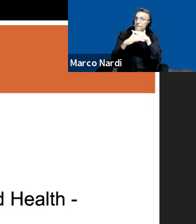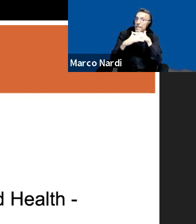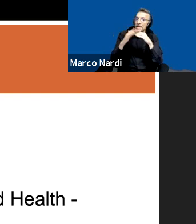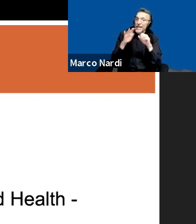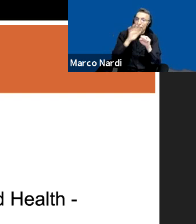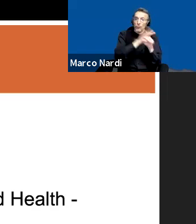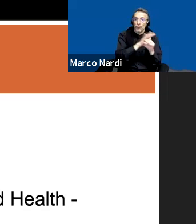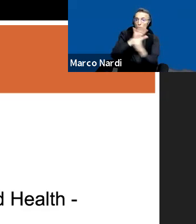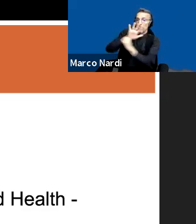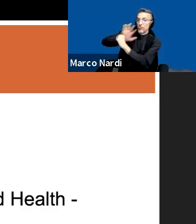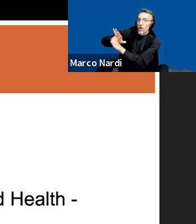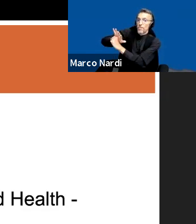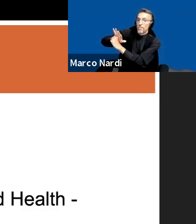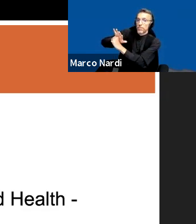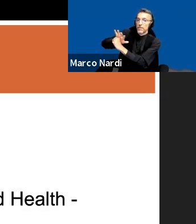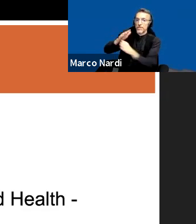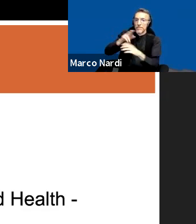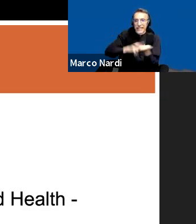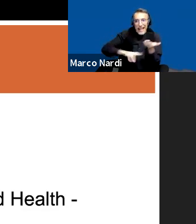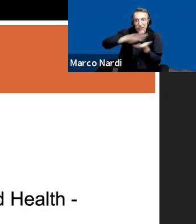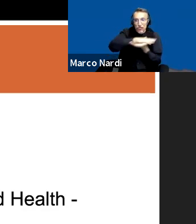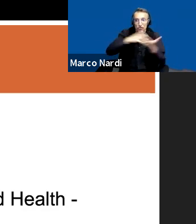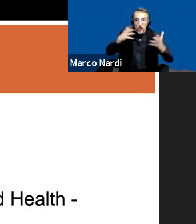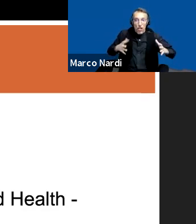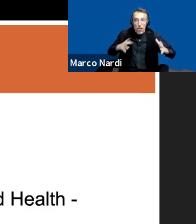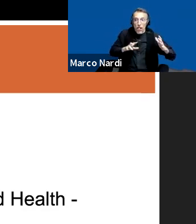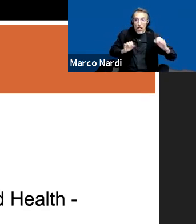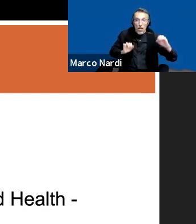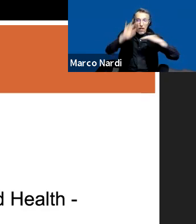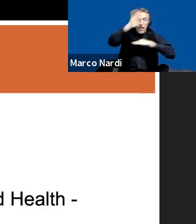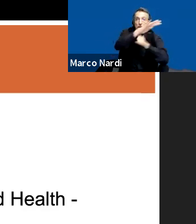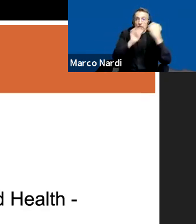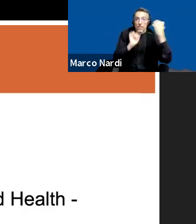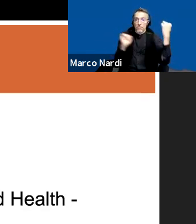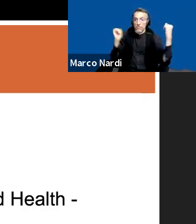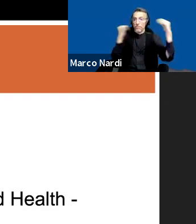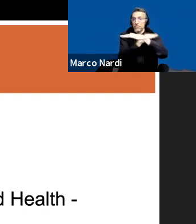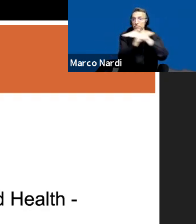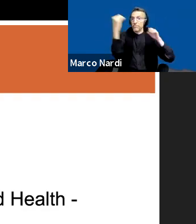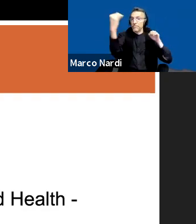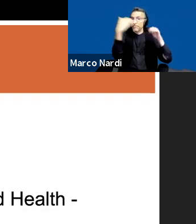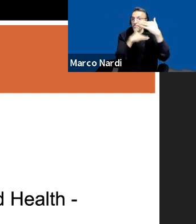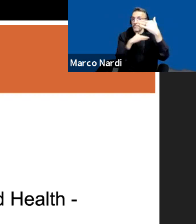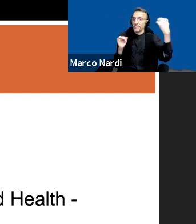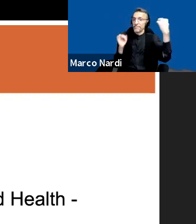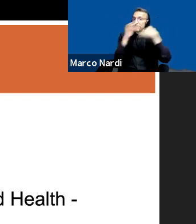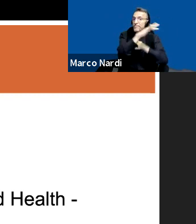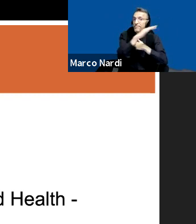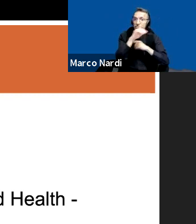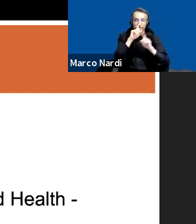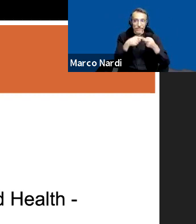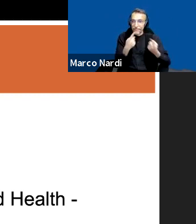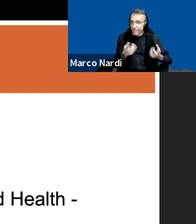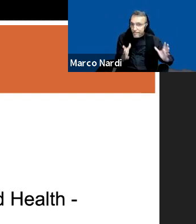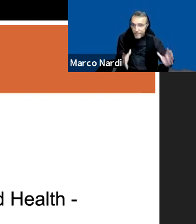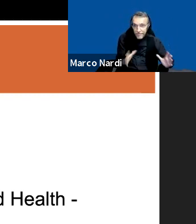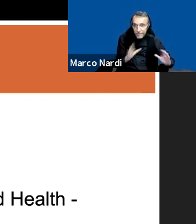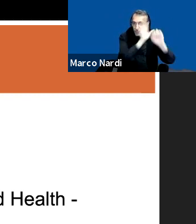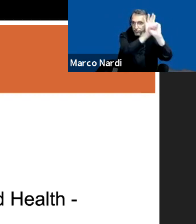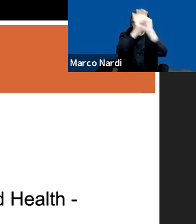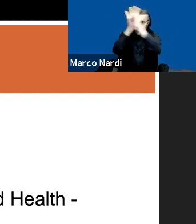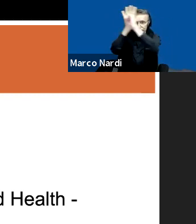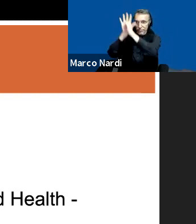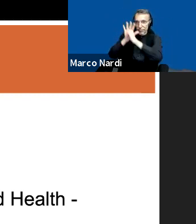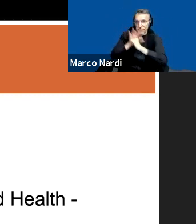both nationally and internationally over the last few months have had a very significant impact on the use of migration as